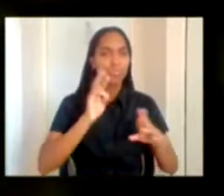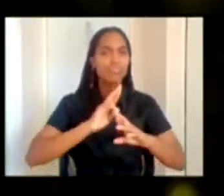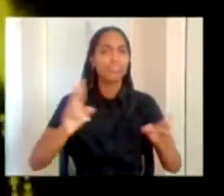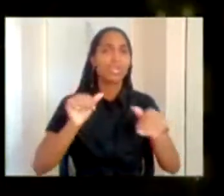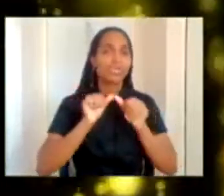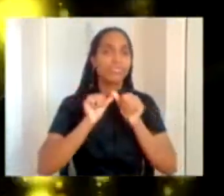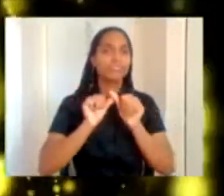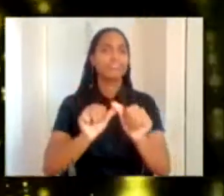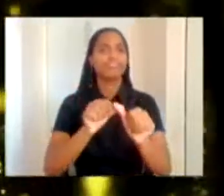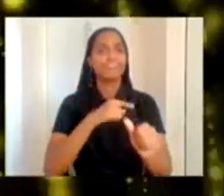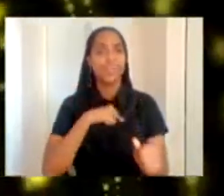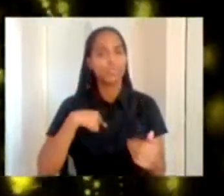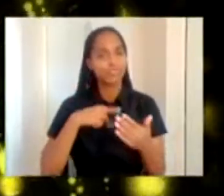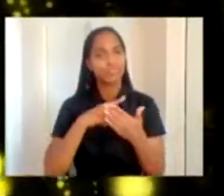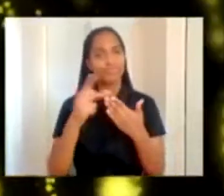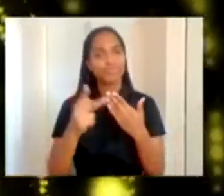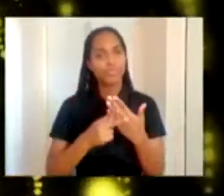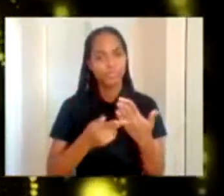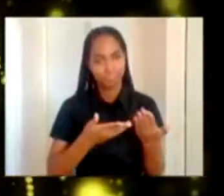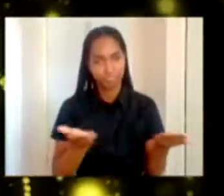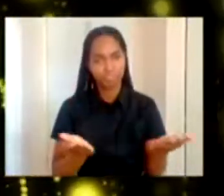program.